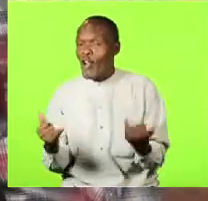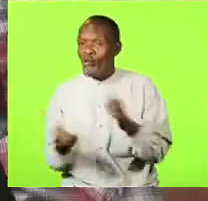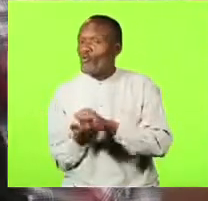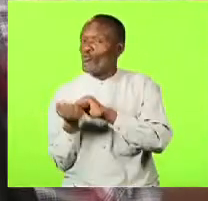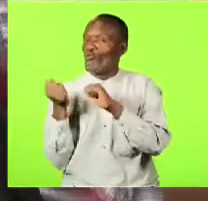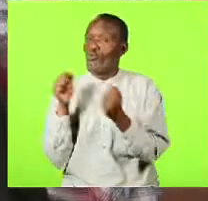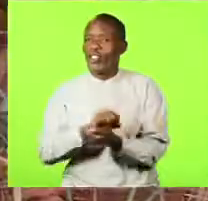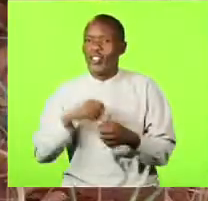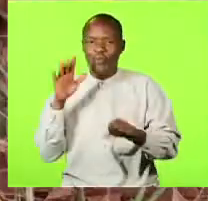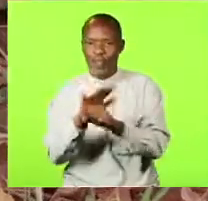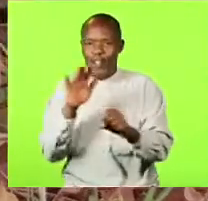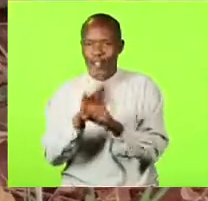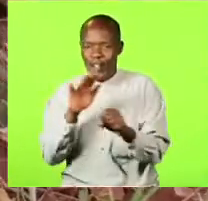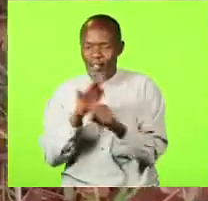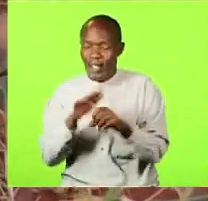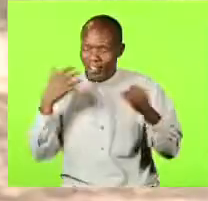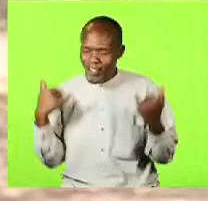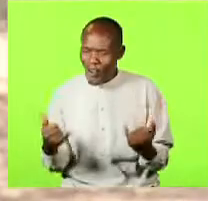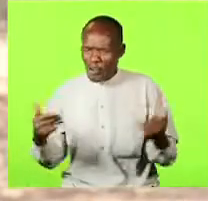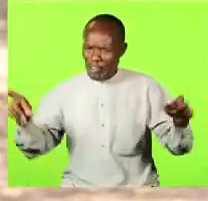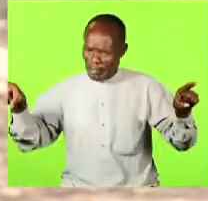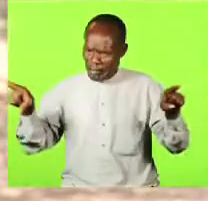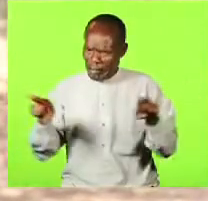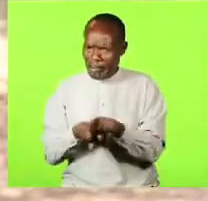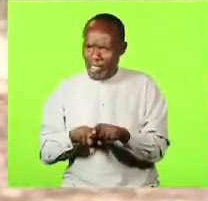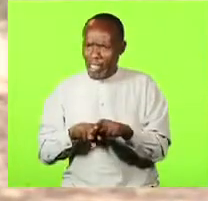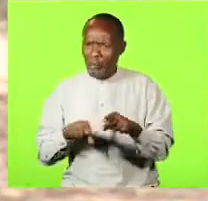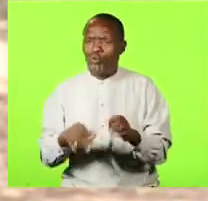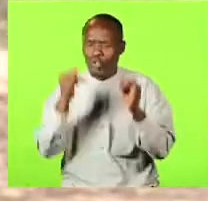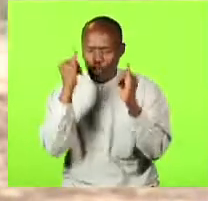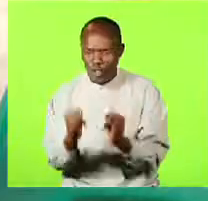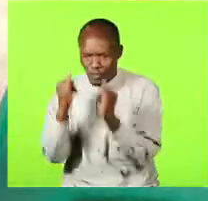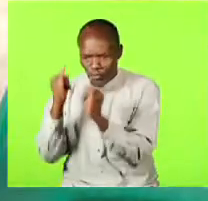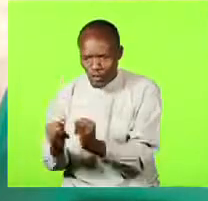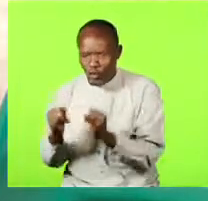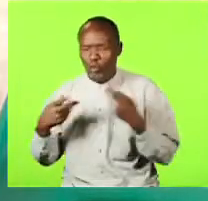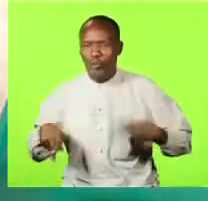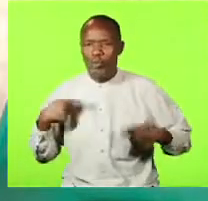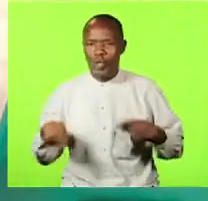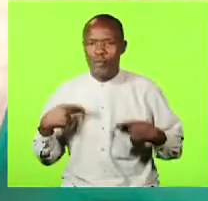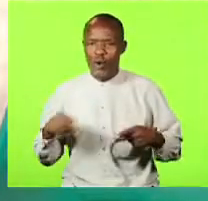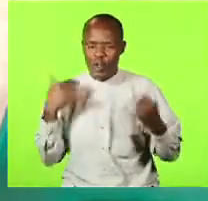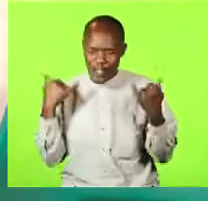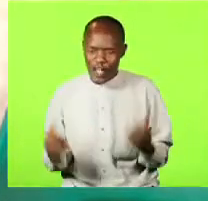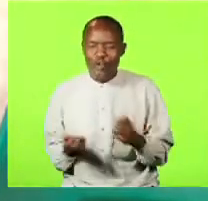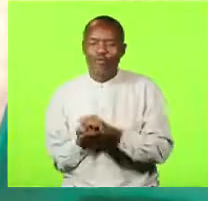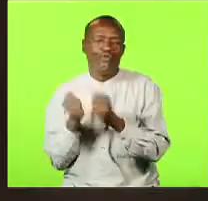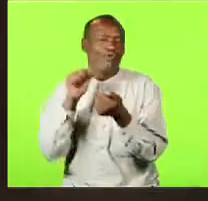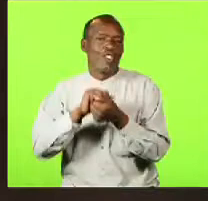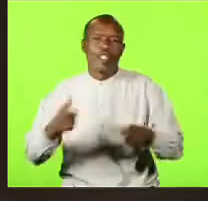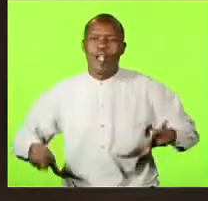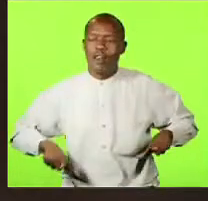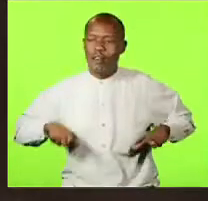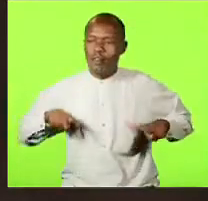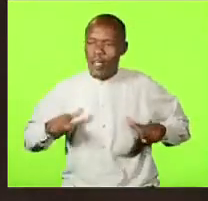there is a revolution happening the help that these individuals receive from those that have experienced some of the same things in life is